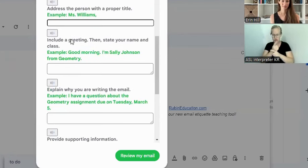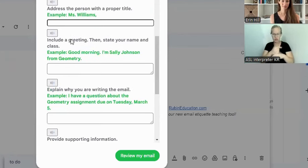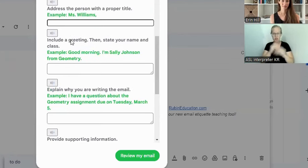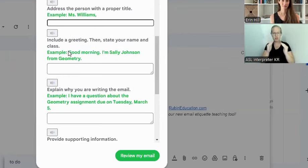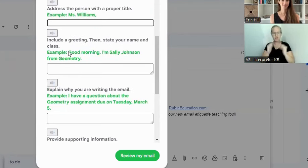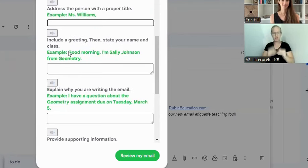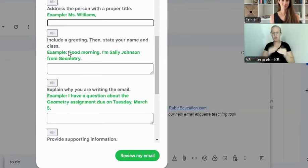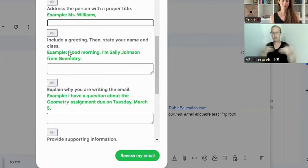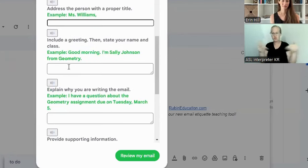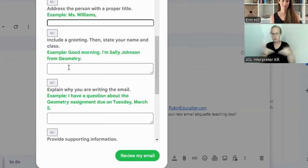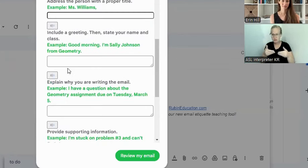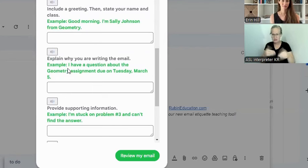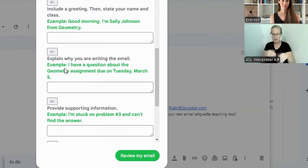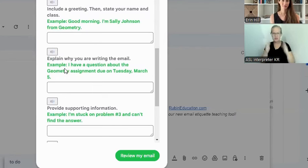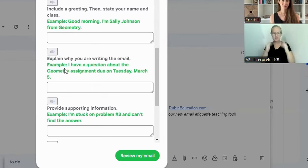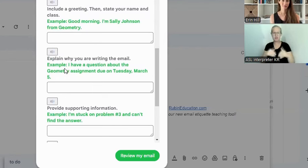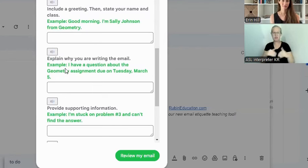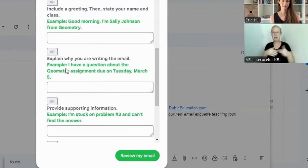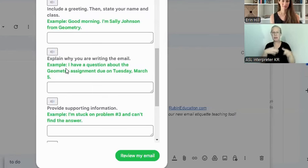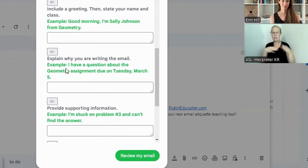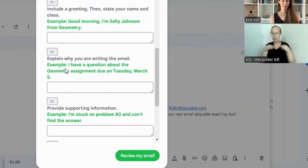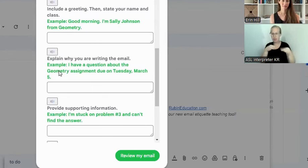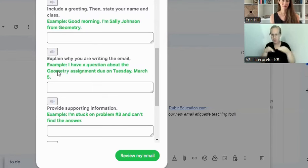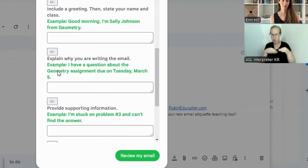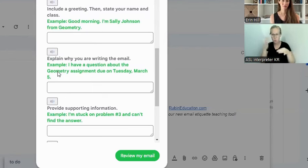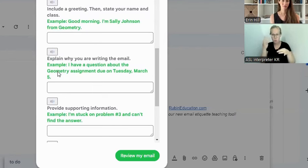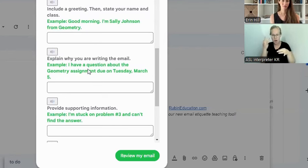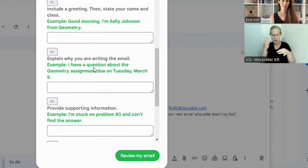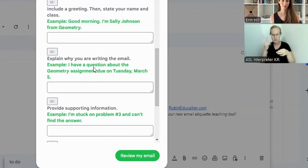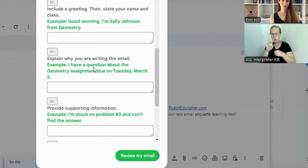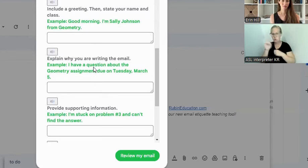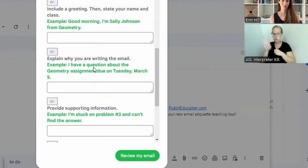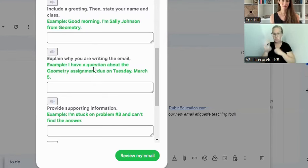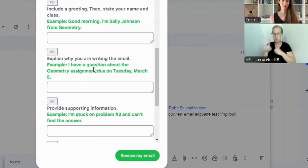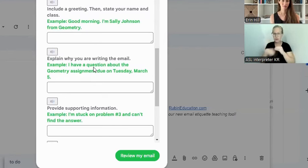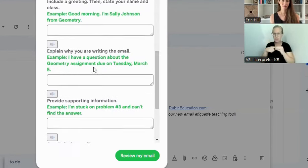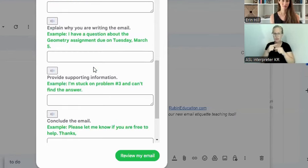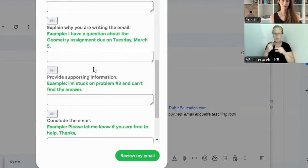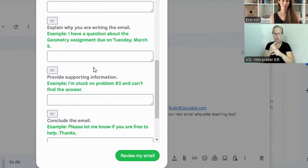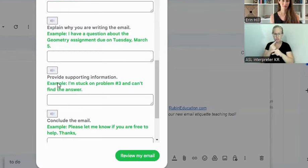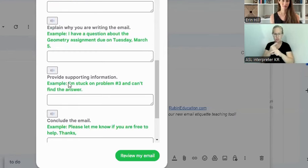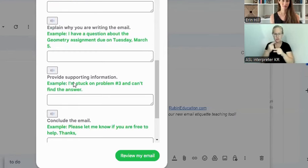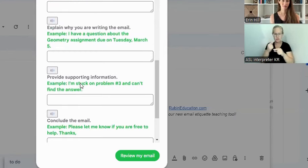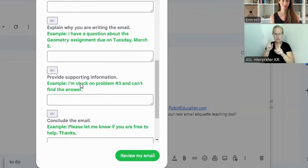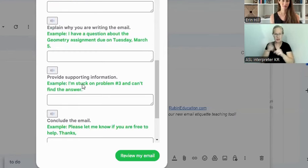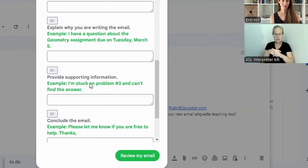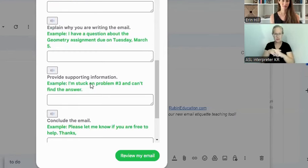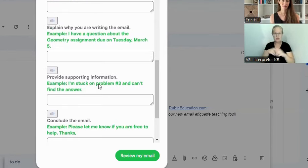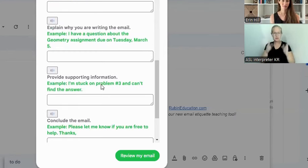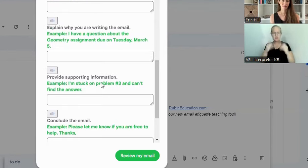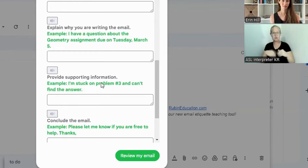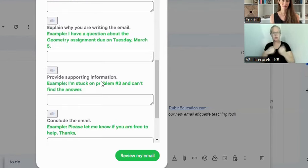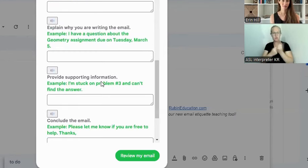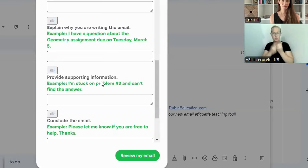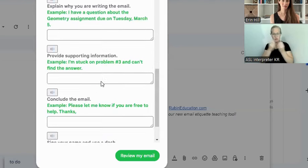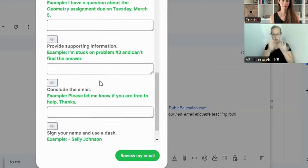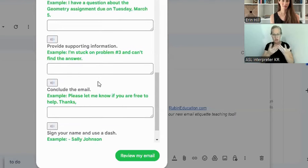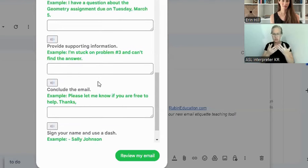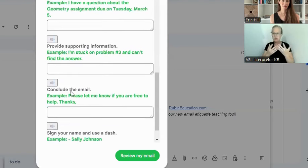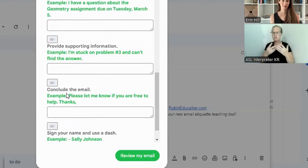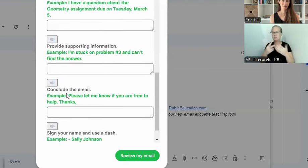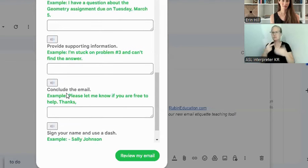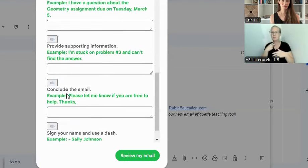explain why you're writing. I have a question about my geometry assignment. Do you have any supporting information? I'm stuck on problem